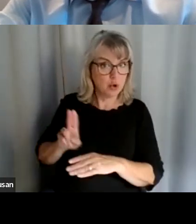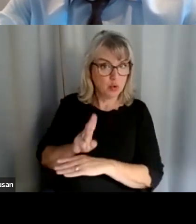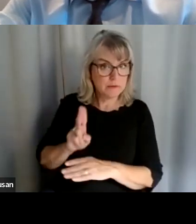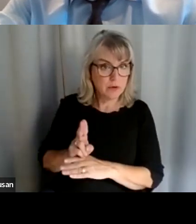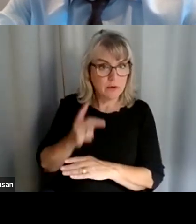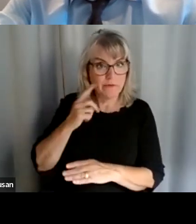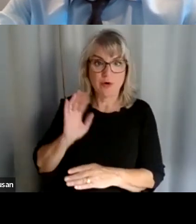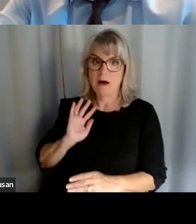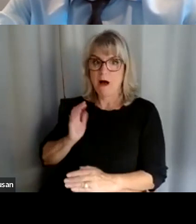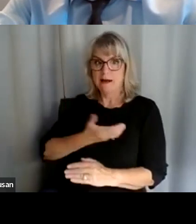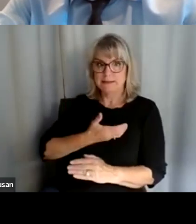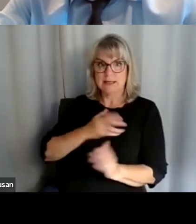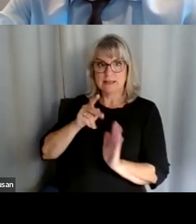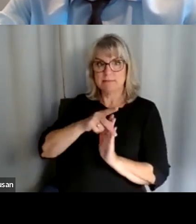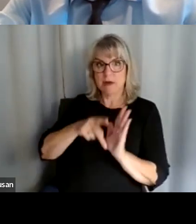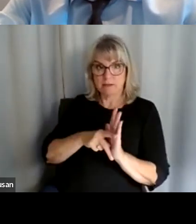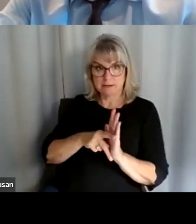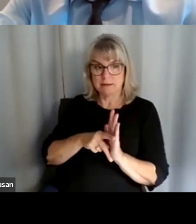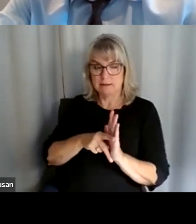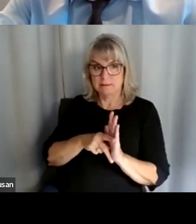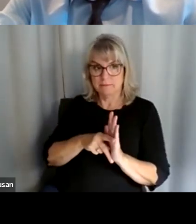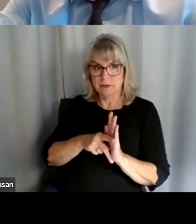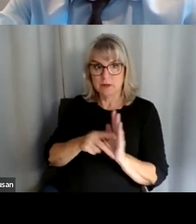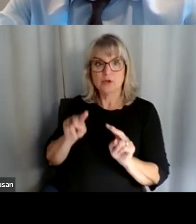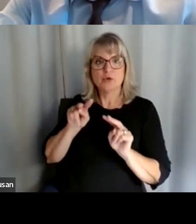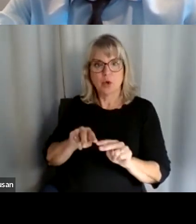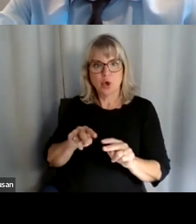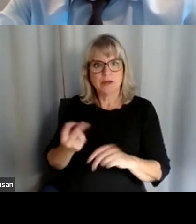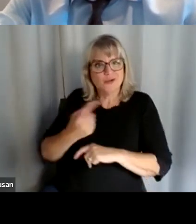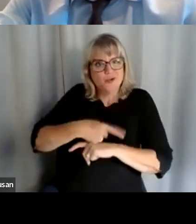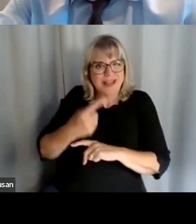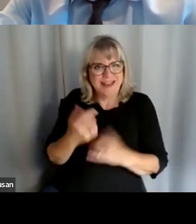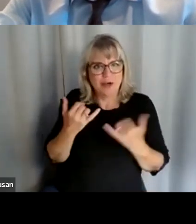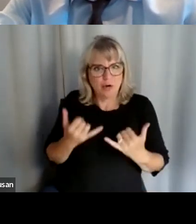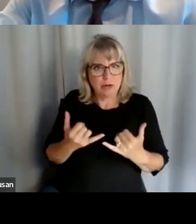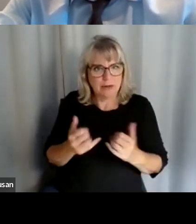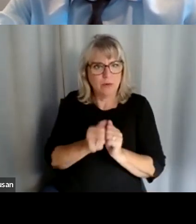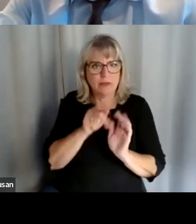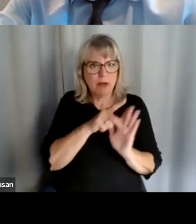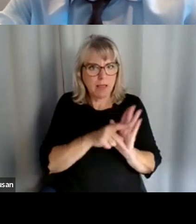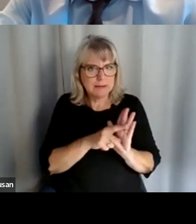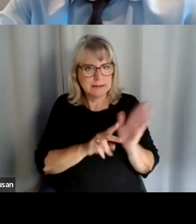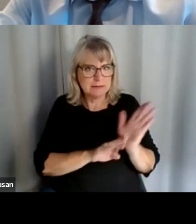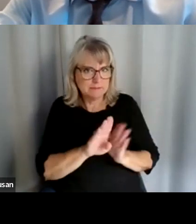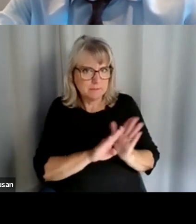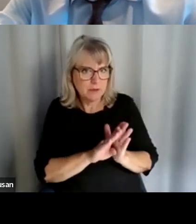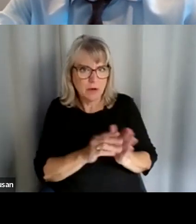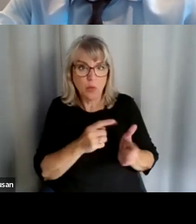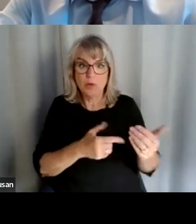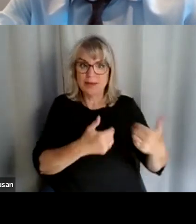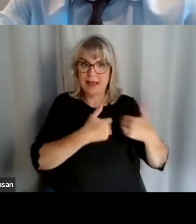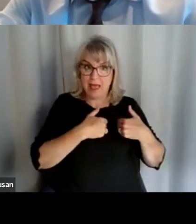useful for us as a policy subcommittee to look at where we are currently with policy. Where are we sitting? Here is what we already have in